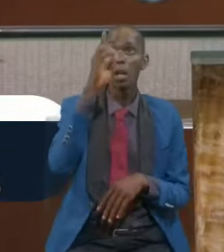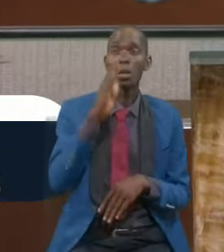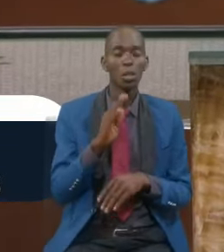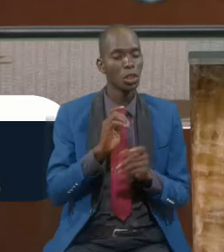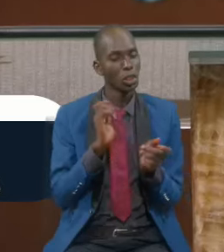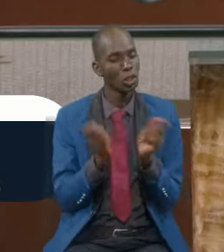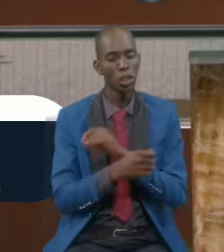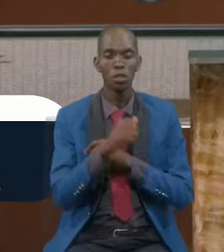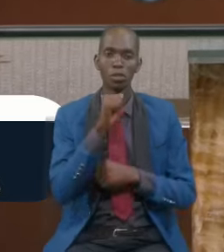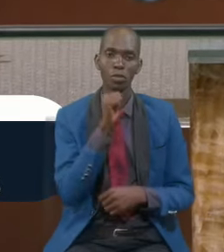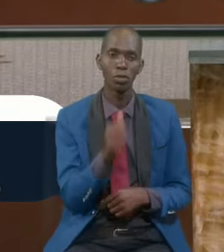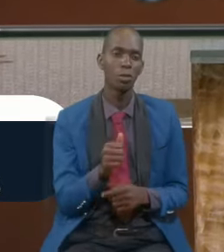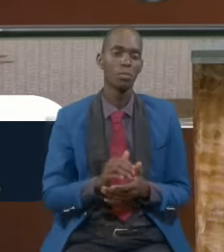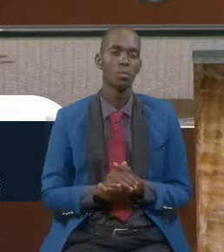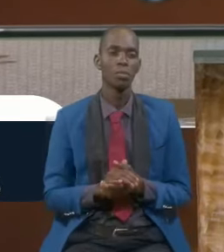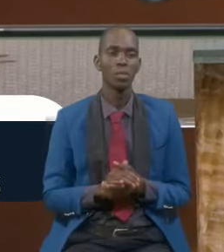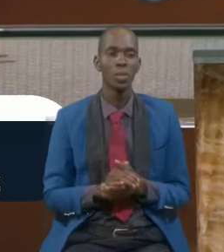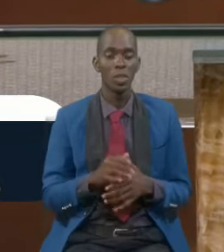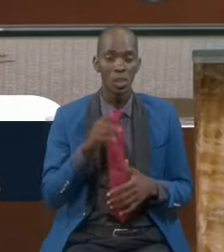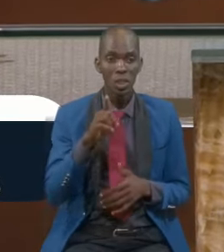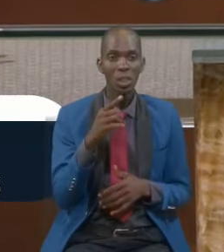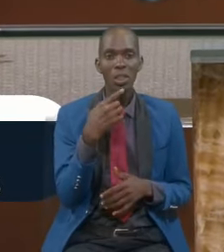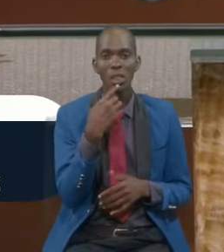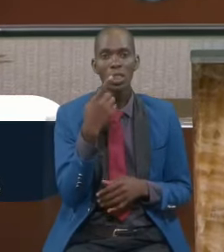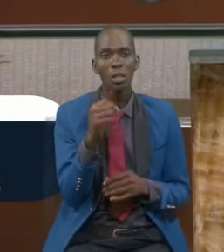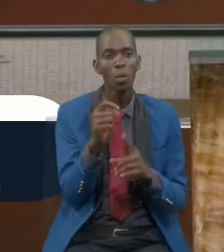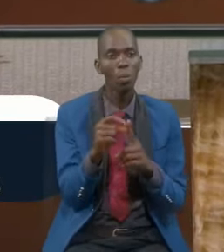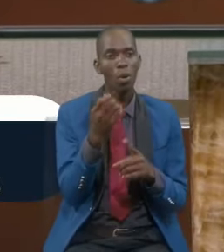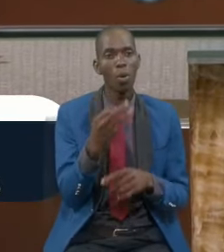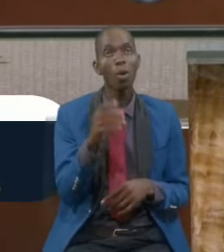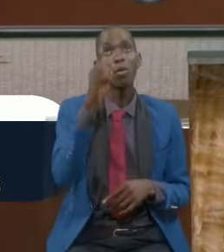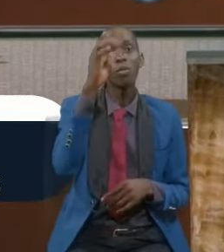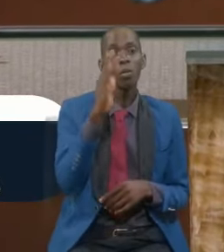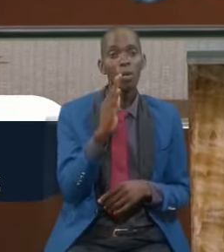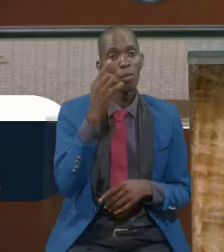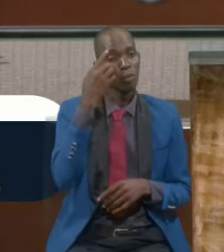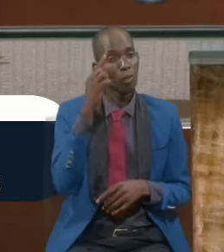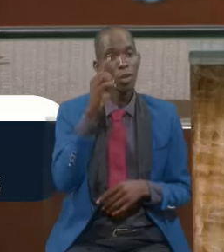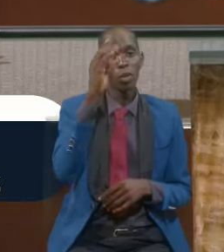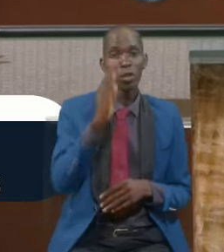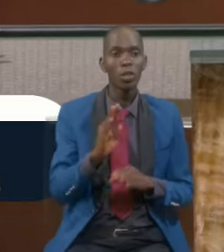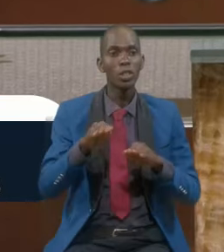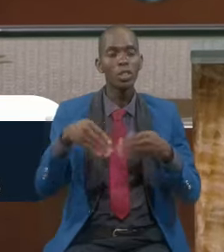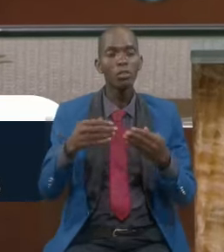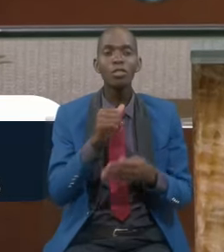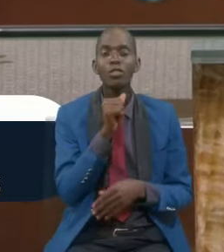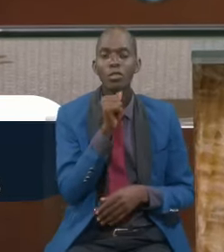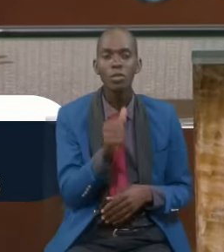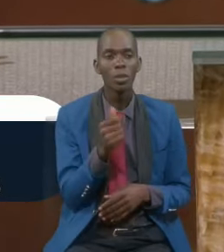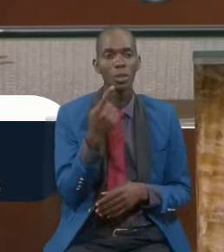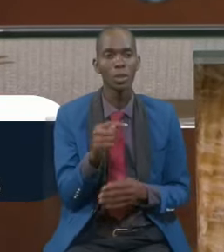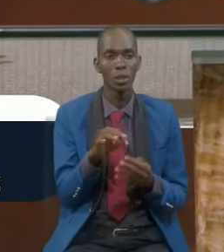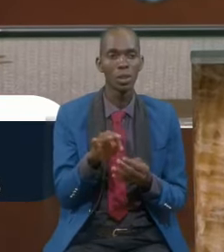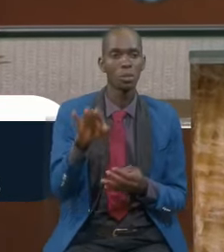changes not. It says, he speaketh the words of God, for God giveth not